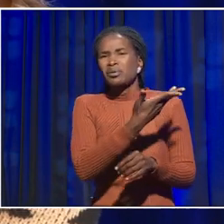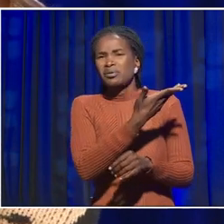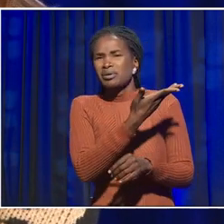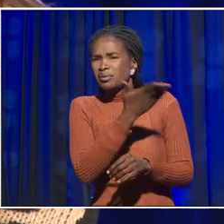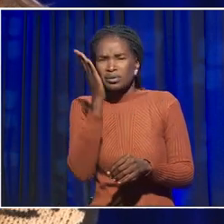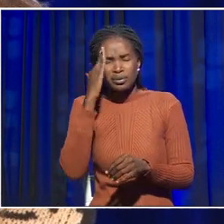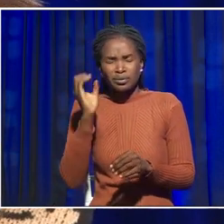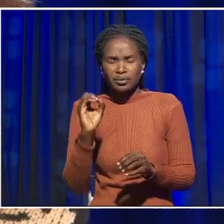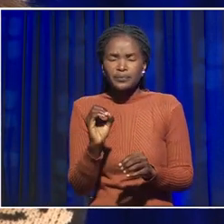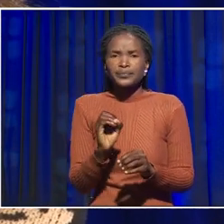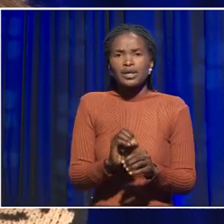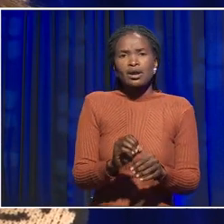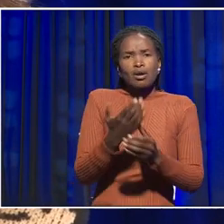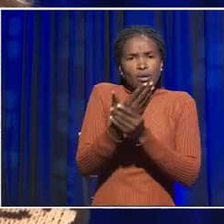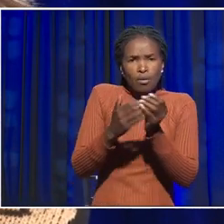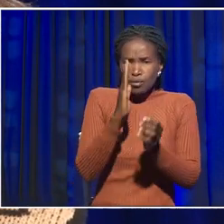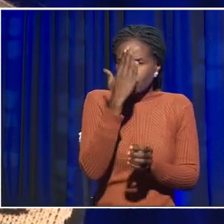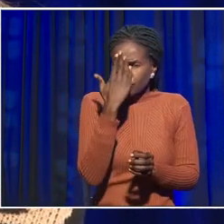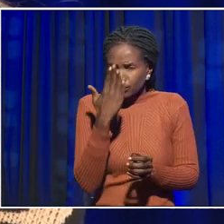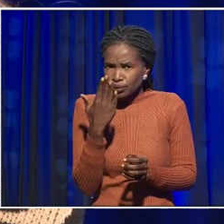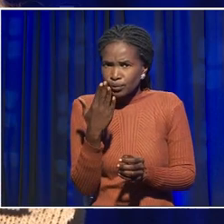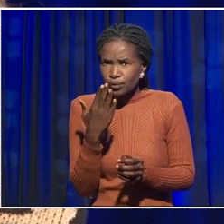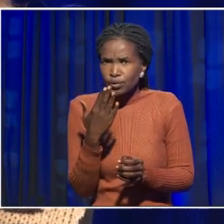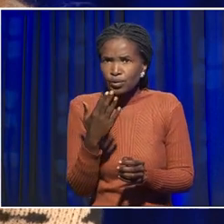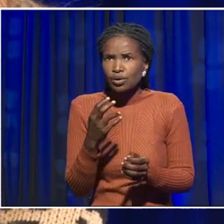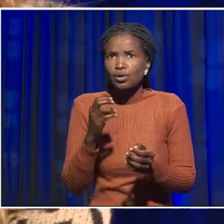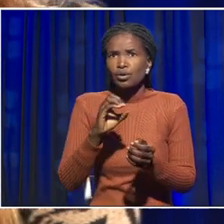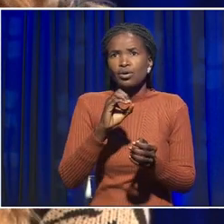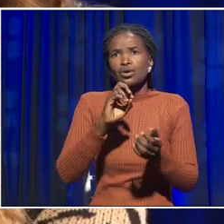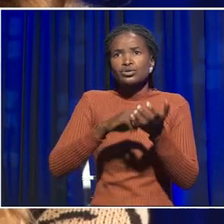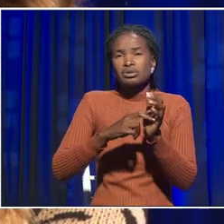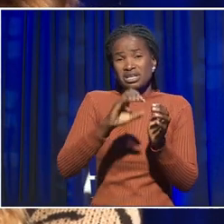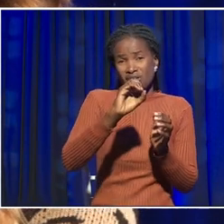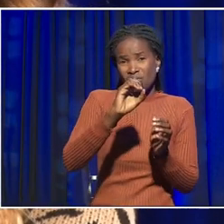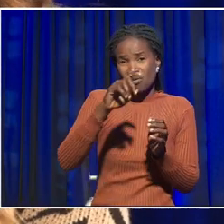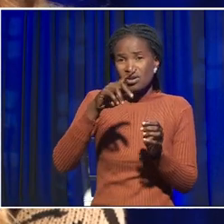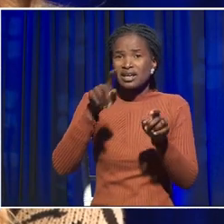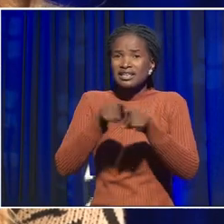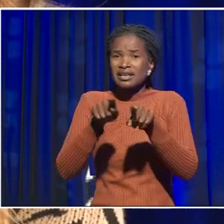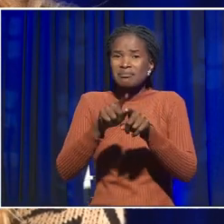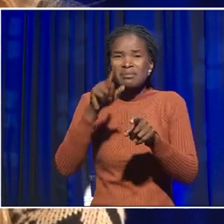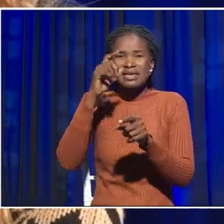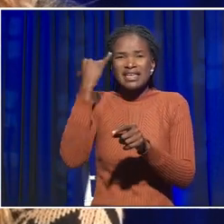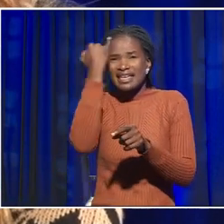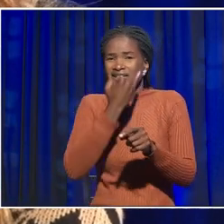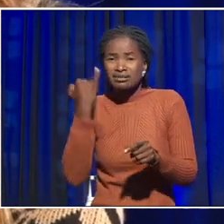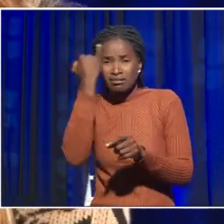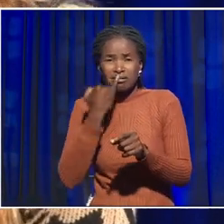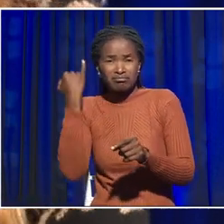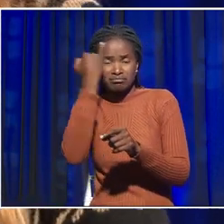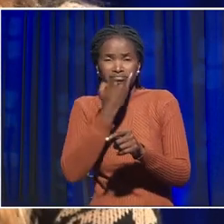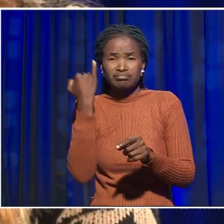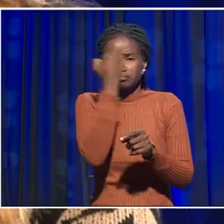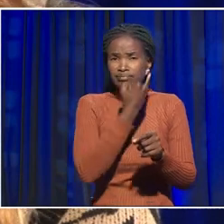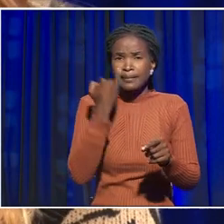a platform called Ophoto, which you can equalize it today to your Instagram. And instead